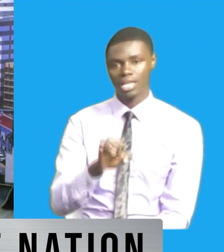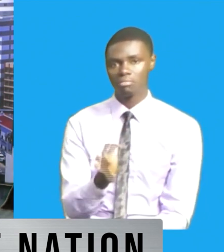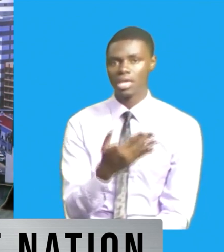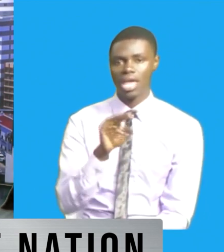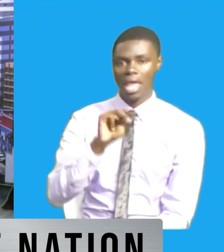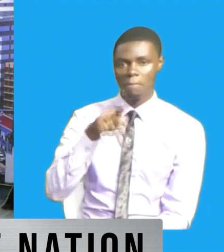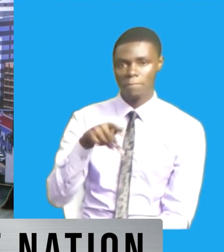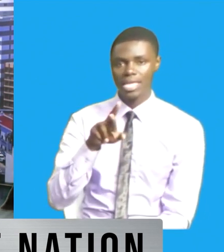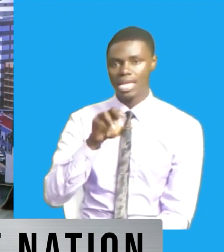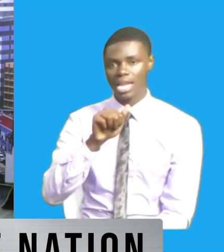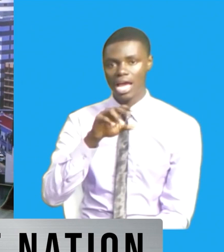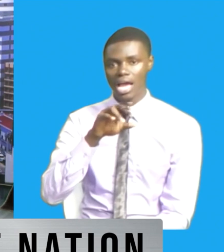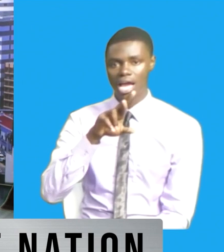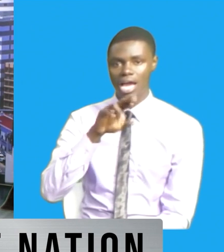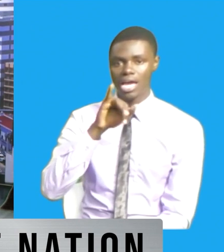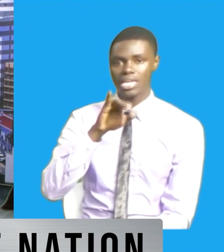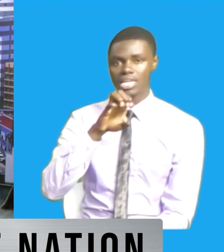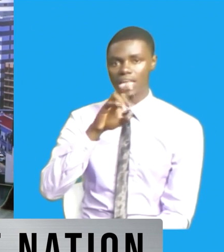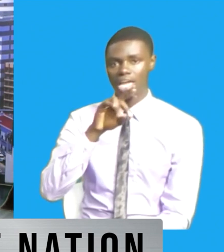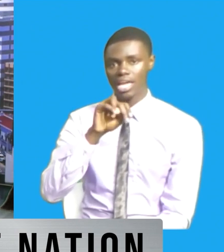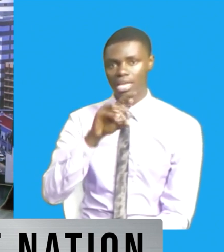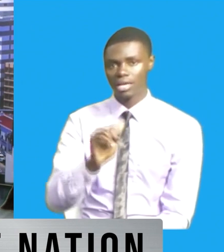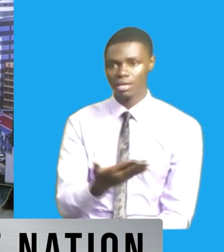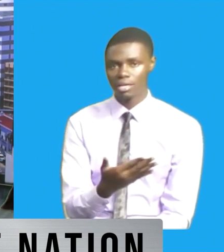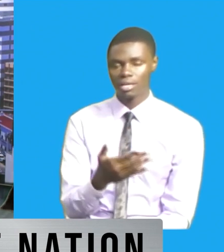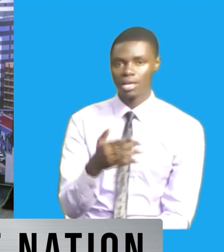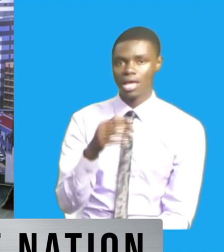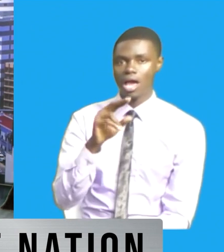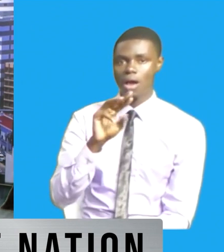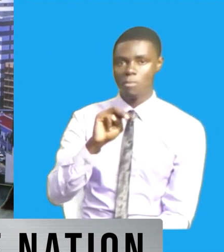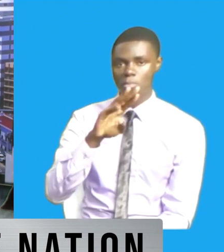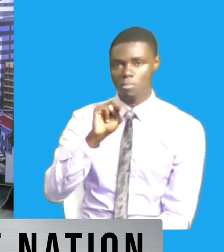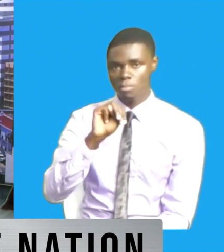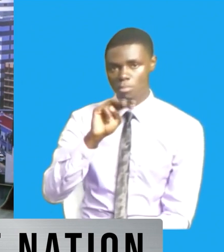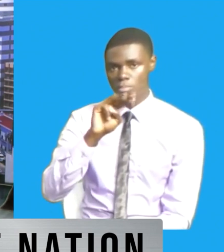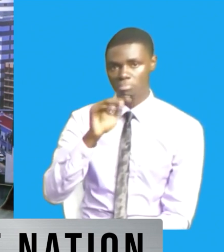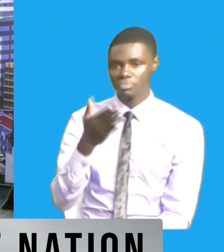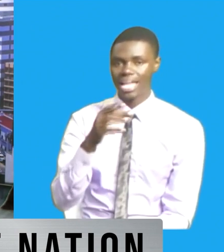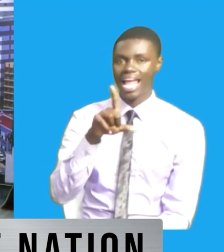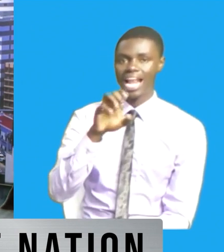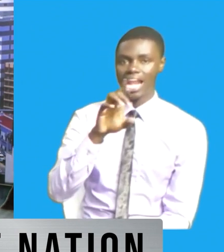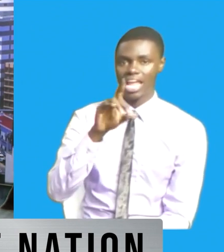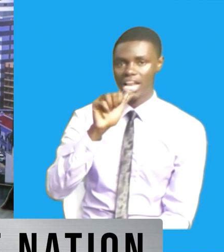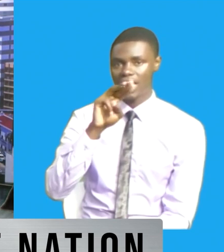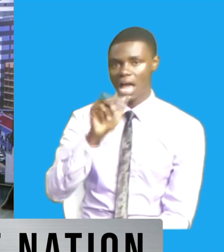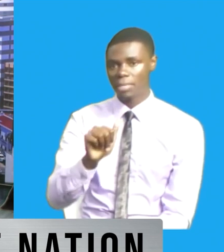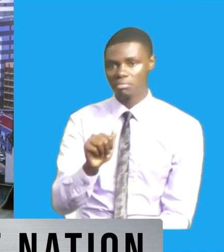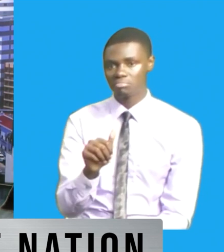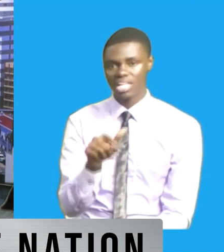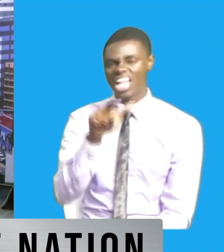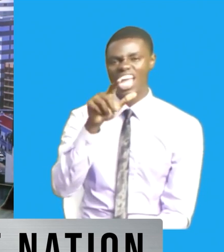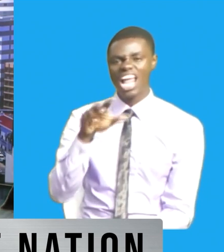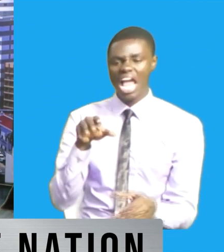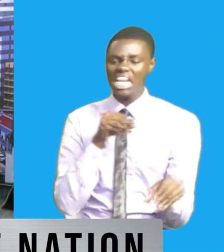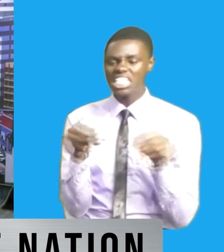Rieda, Amina Mnyaze, ni Mnyaze ama ni Mnyaze? Yeah, I'm looking at Ledama Olekina. Hakuna hata mlemavu hapo